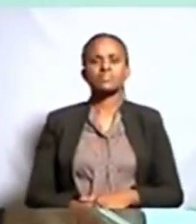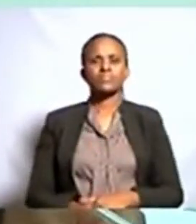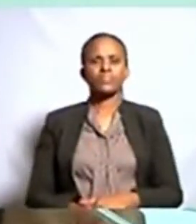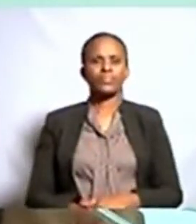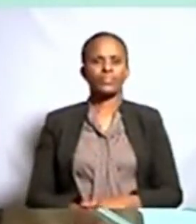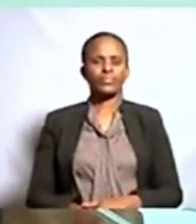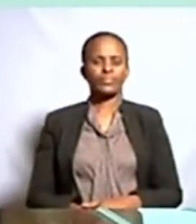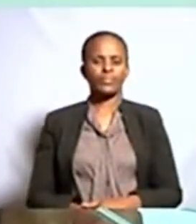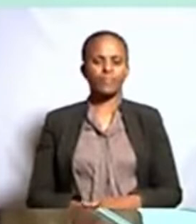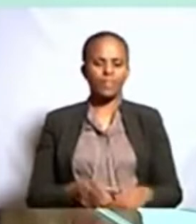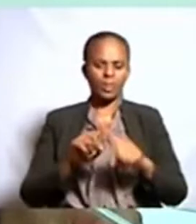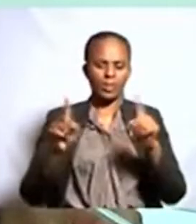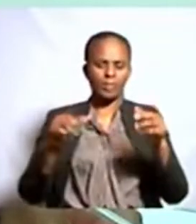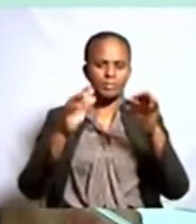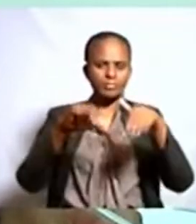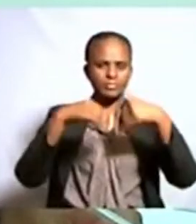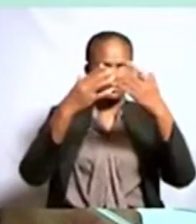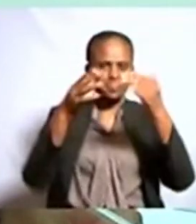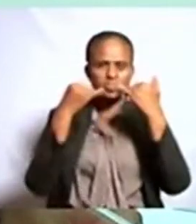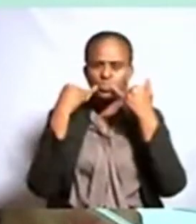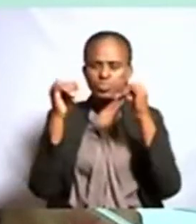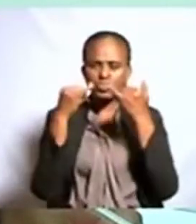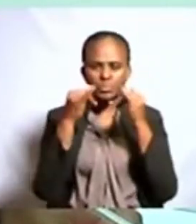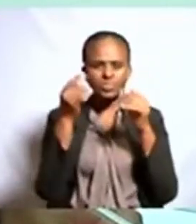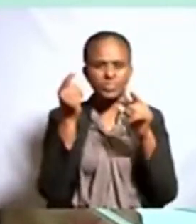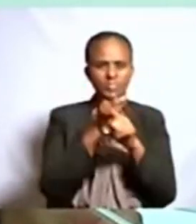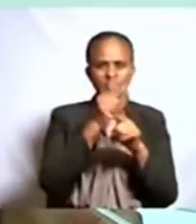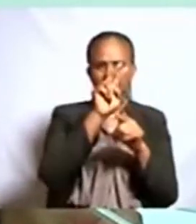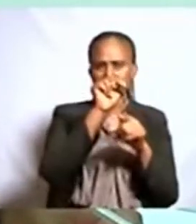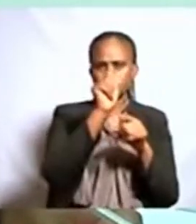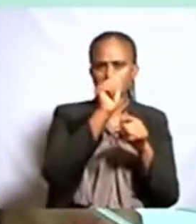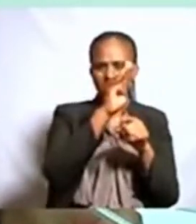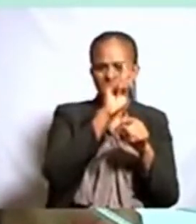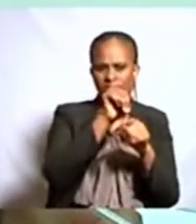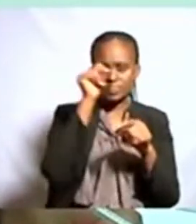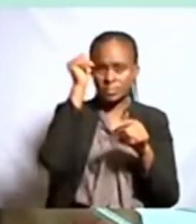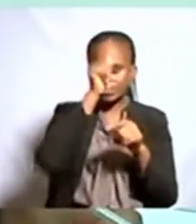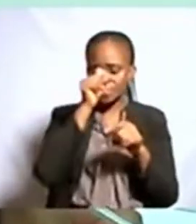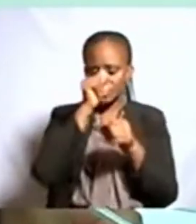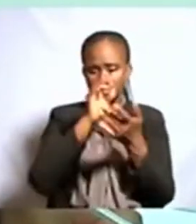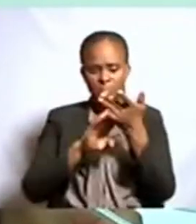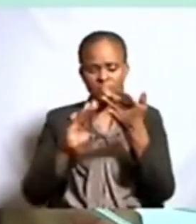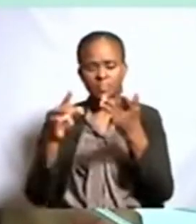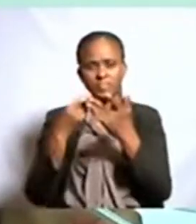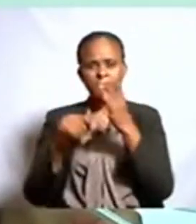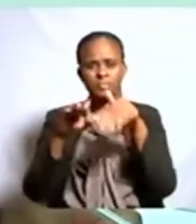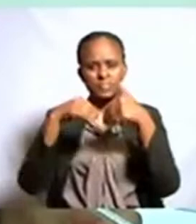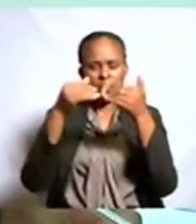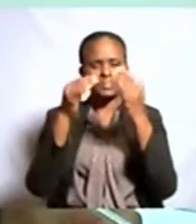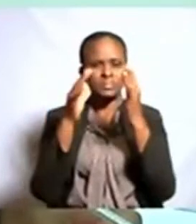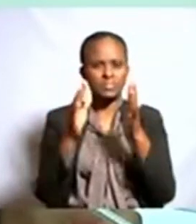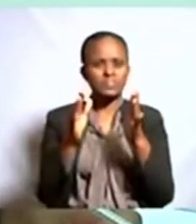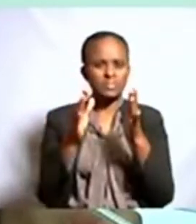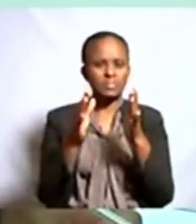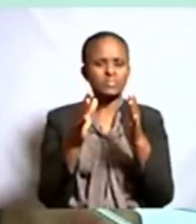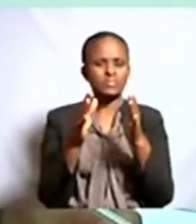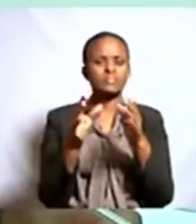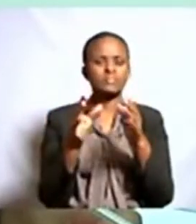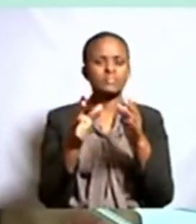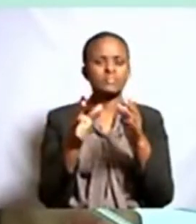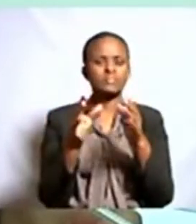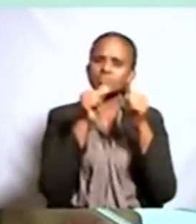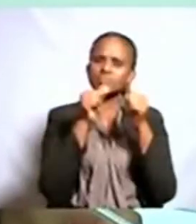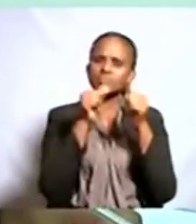However, a scrutiny of the delivery notes from NAB Africa Enterprise Limited revealed that the supplier delivered agriculture inputs